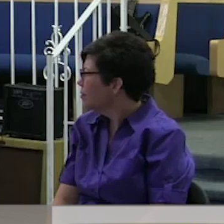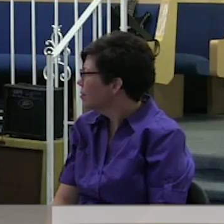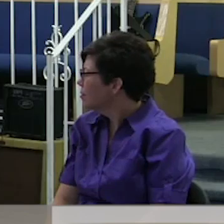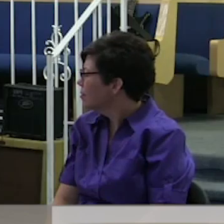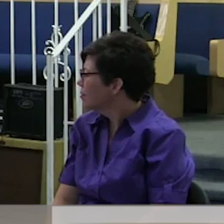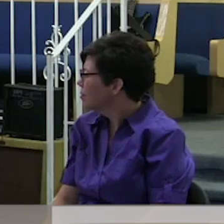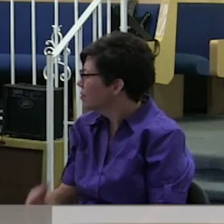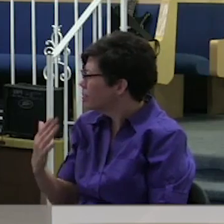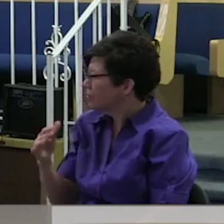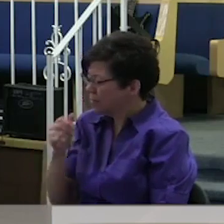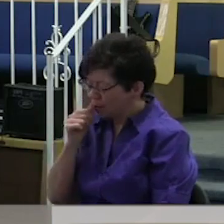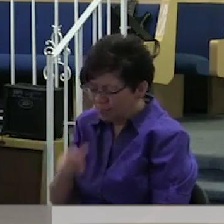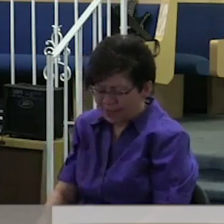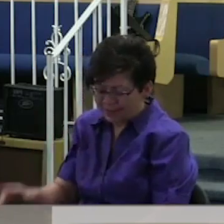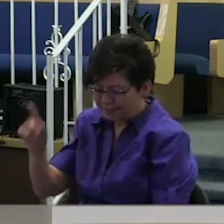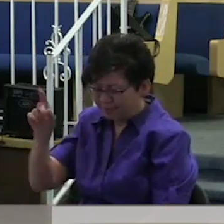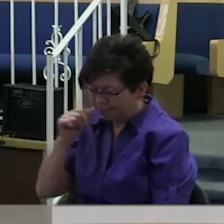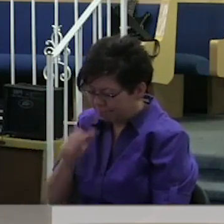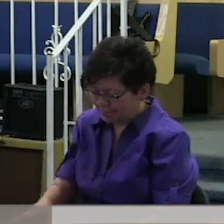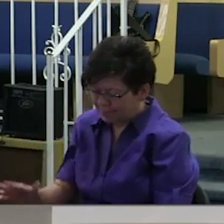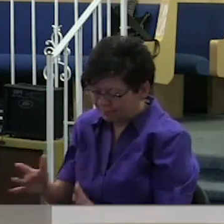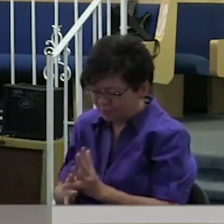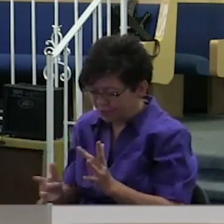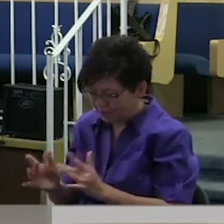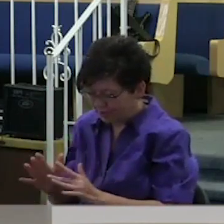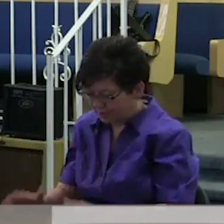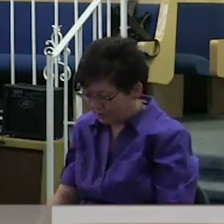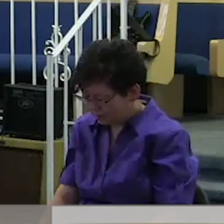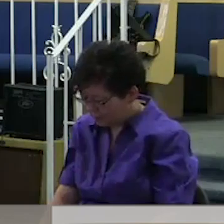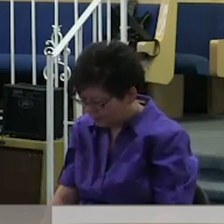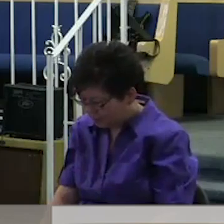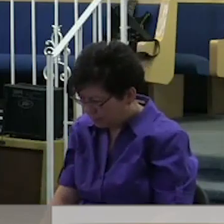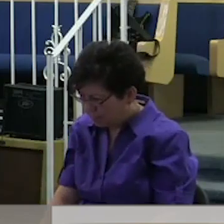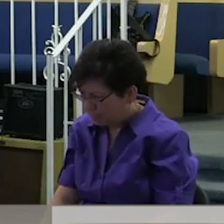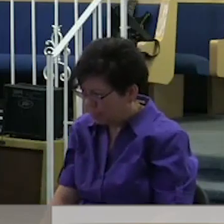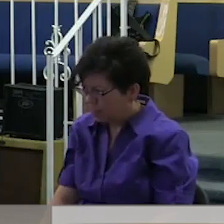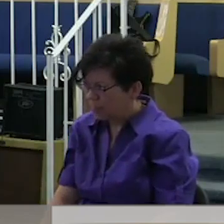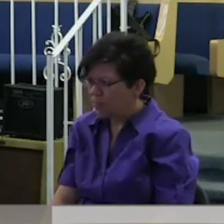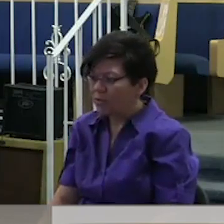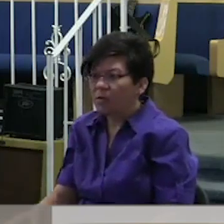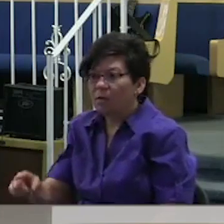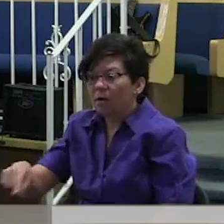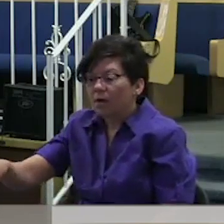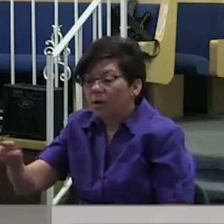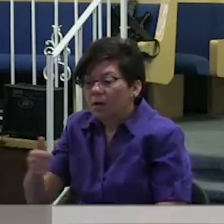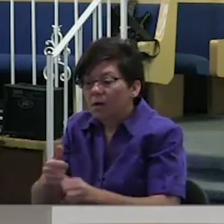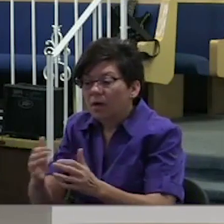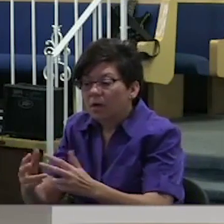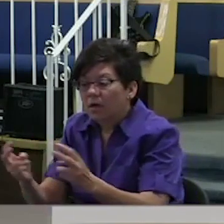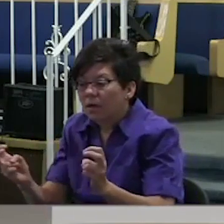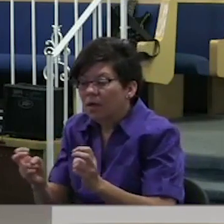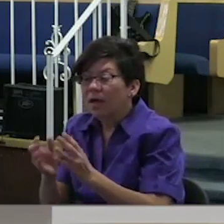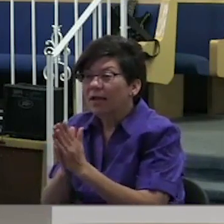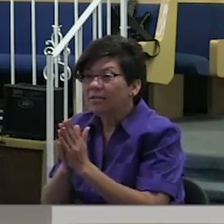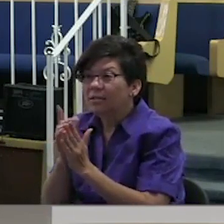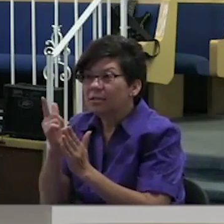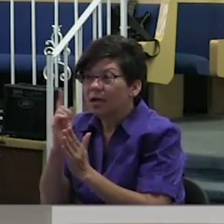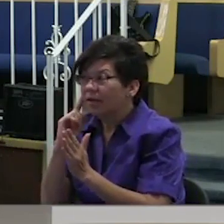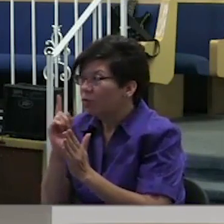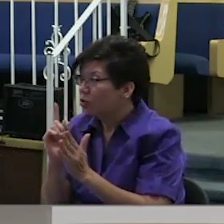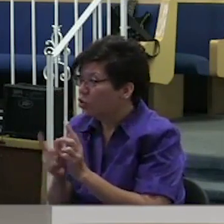Oh, bless the name of Jesus. So they were asking God for some changes in their